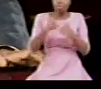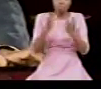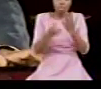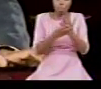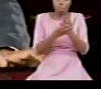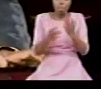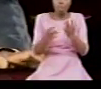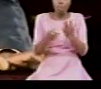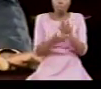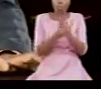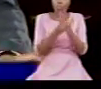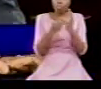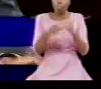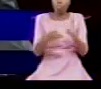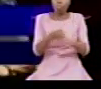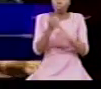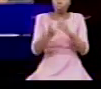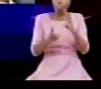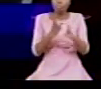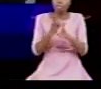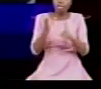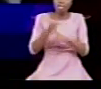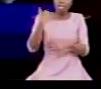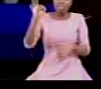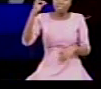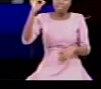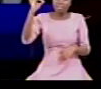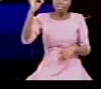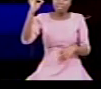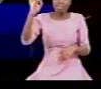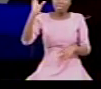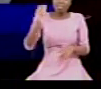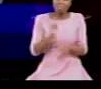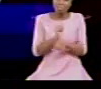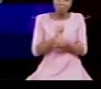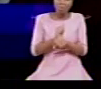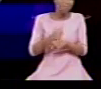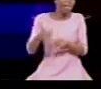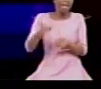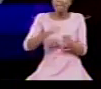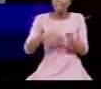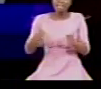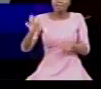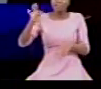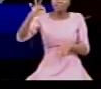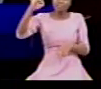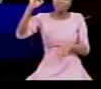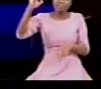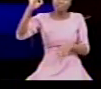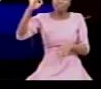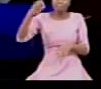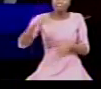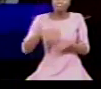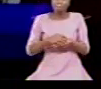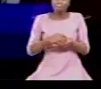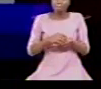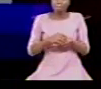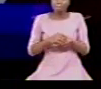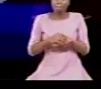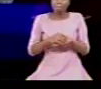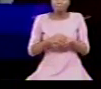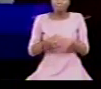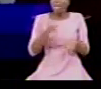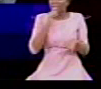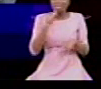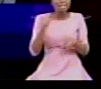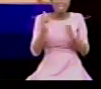this, the world. Your career, everything, your money, all roads. It's okay, but it's transient, doesn't